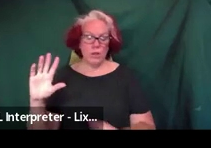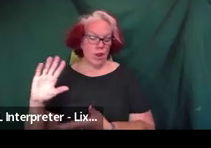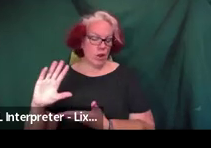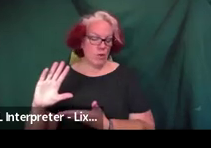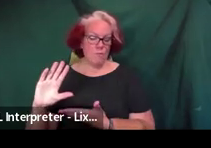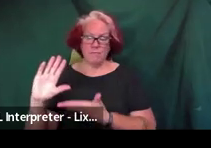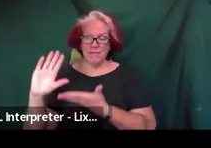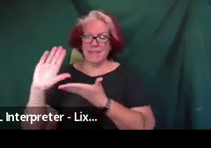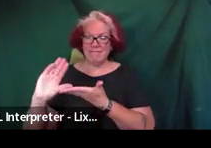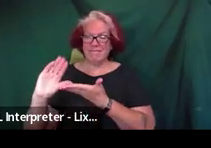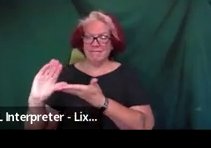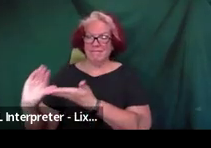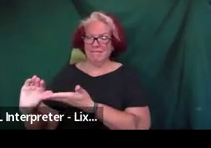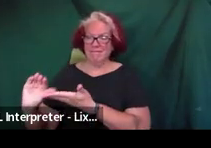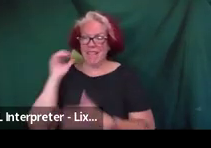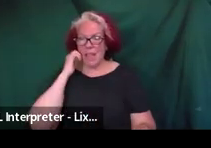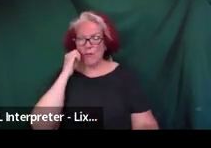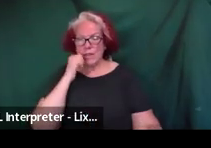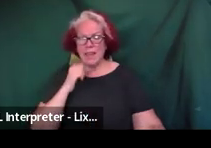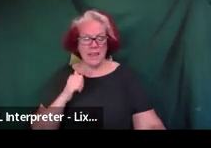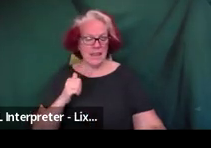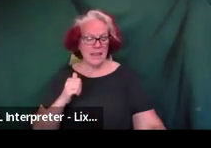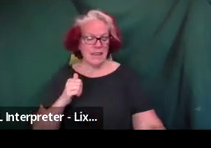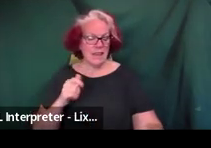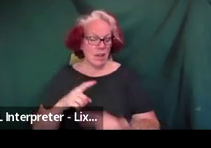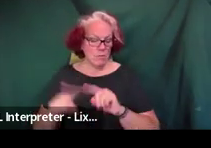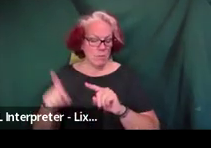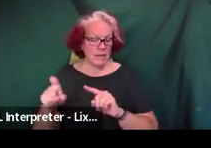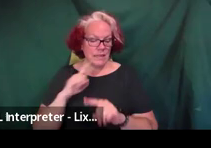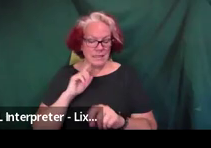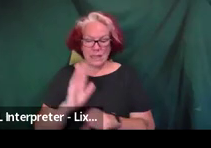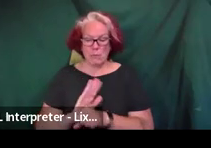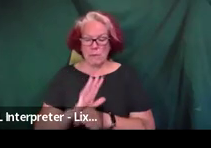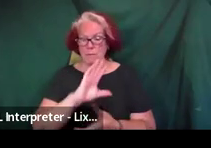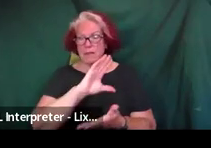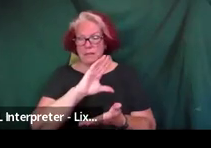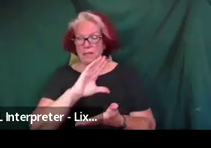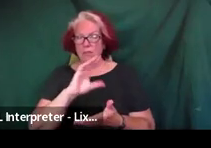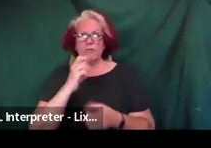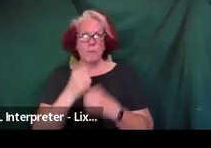day, but it needs a commitment from every level of the organization.